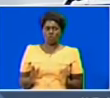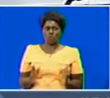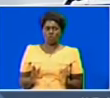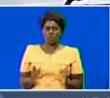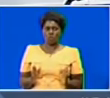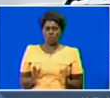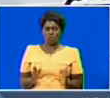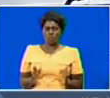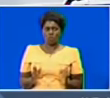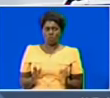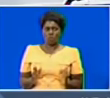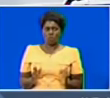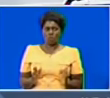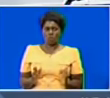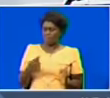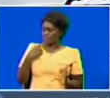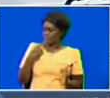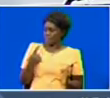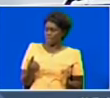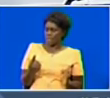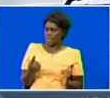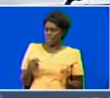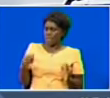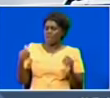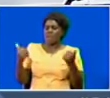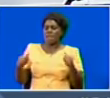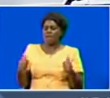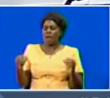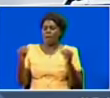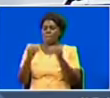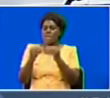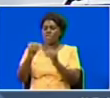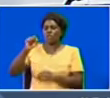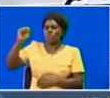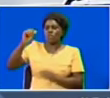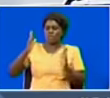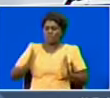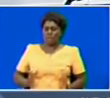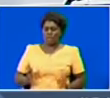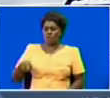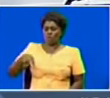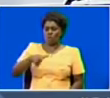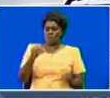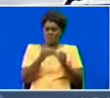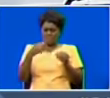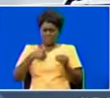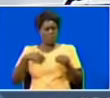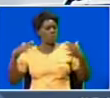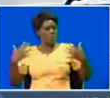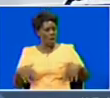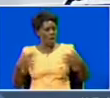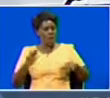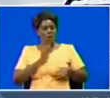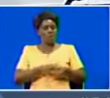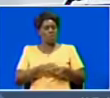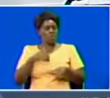time in 1874. Mm-hmm. And she says that she has never met a politician walking. So meeting me was like a very big thing.